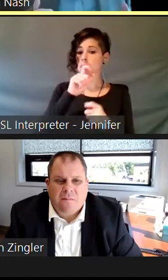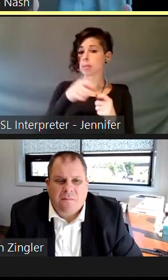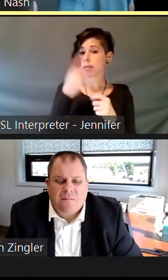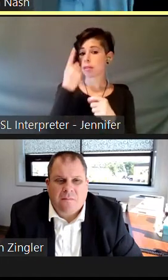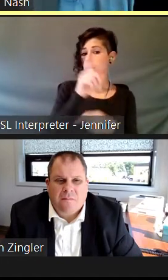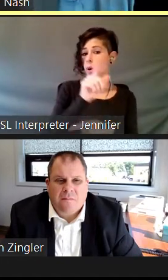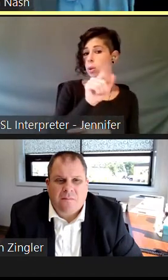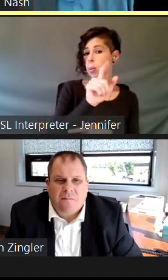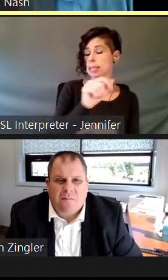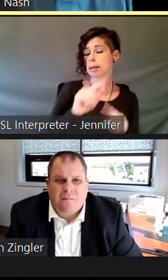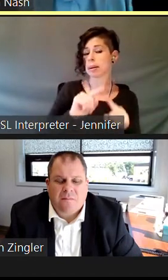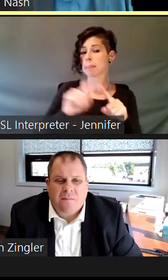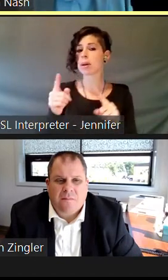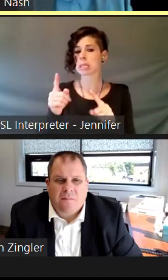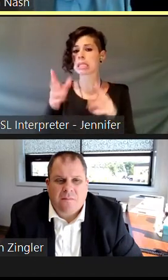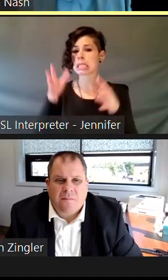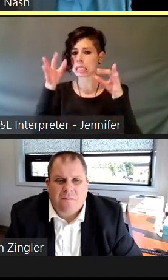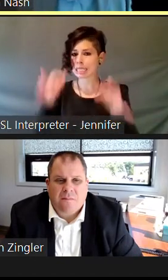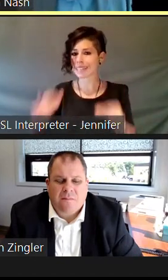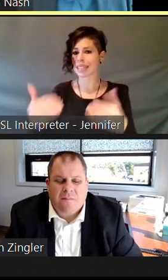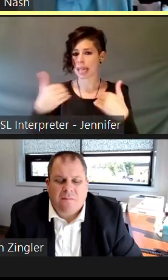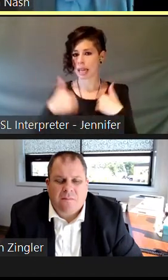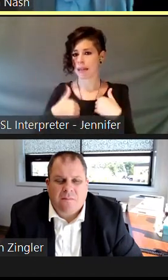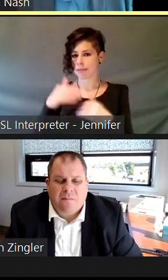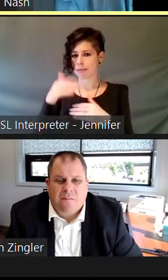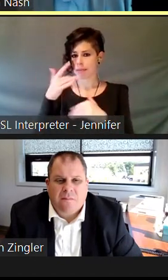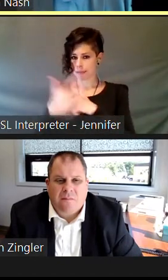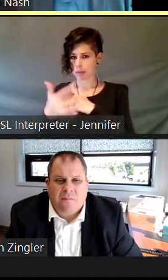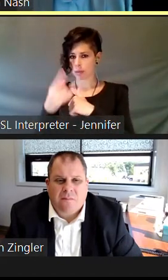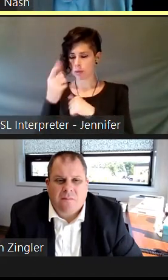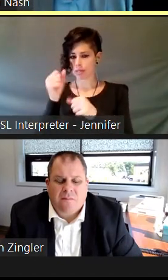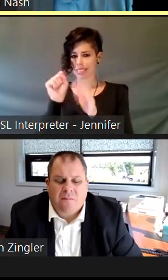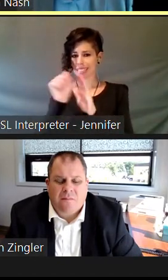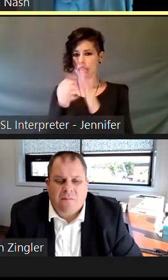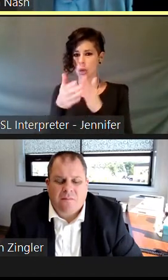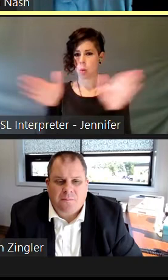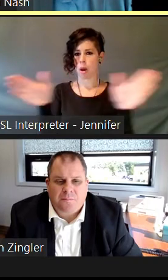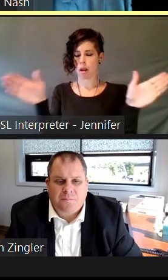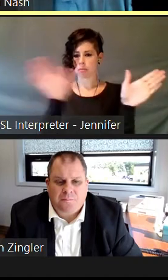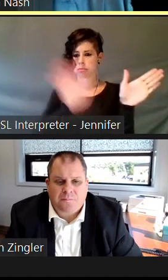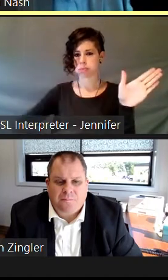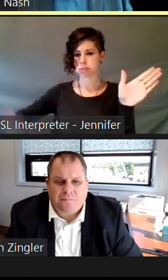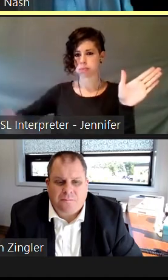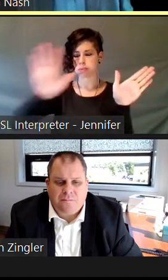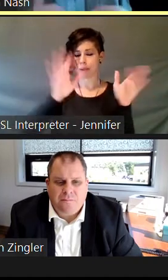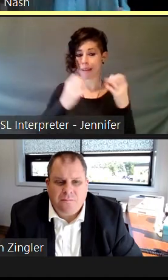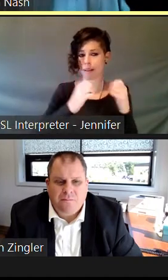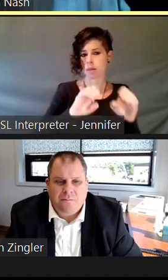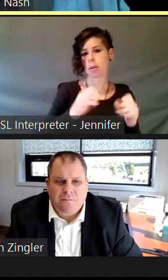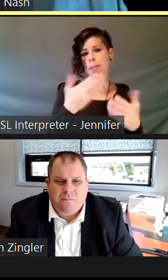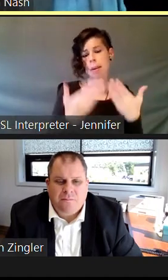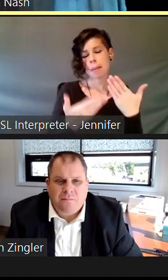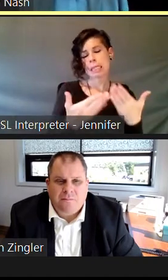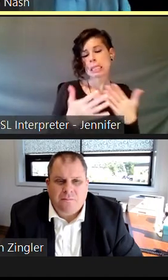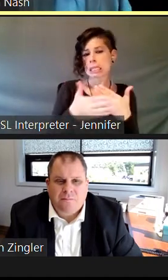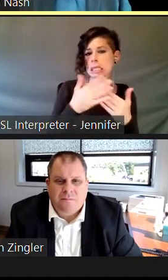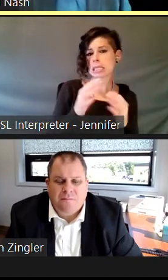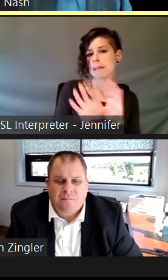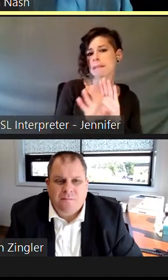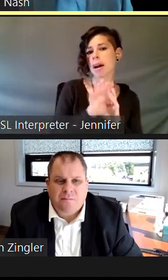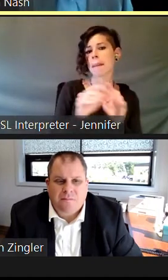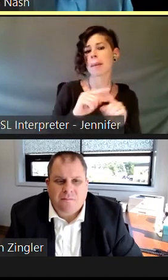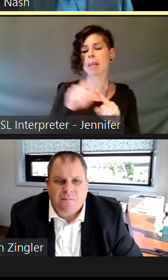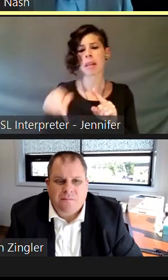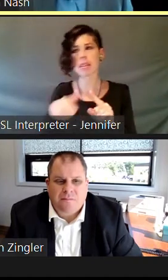then definitely to, the statewide effort is probably easy to come by, but then to be able to push it out and say, what are the